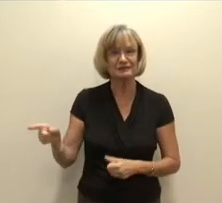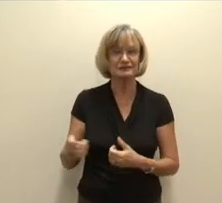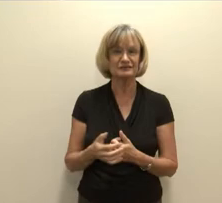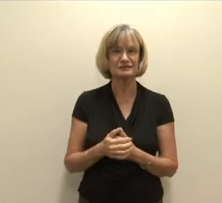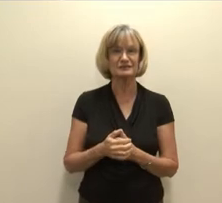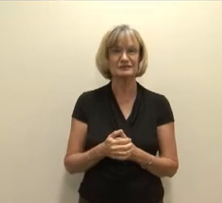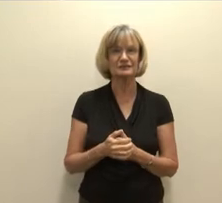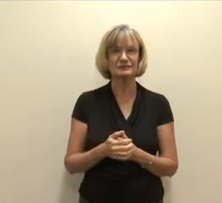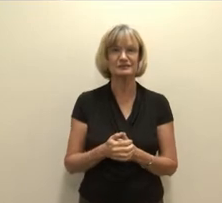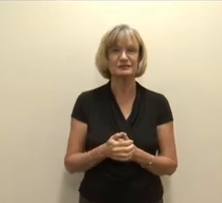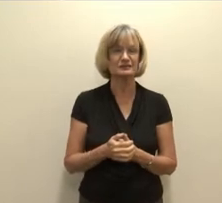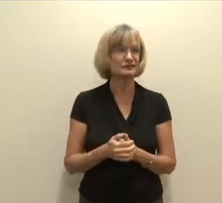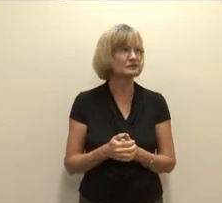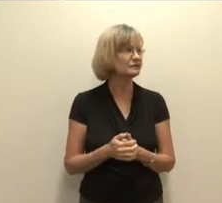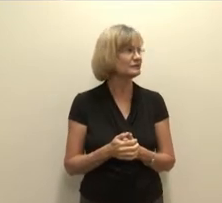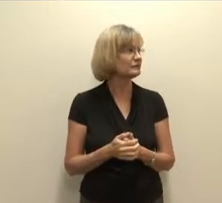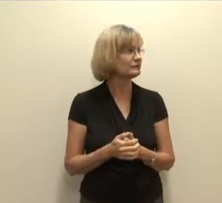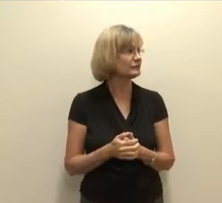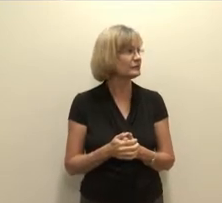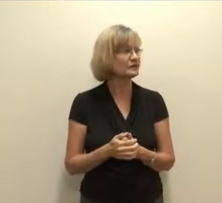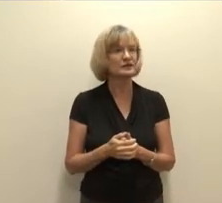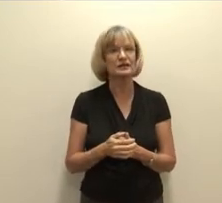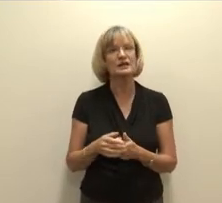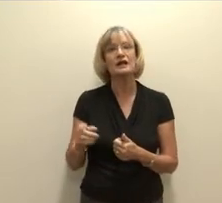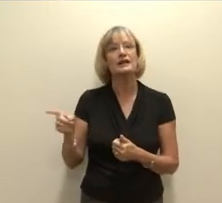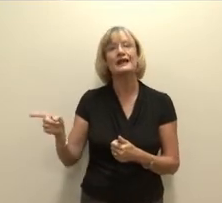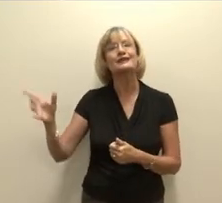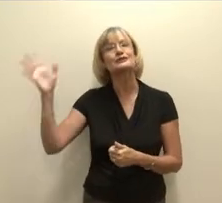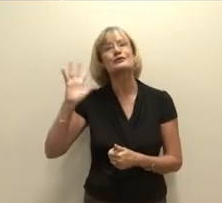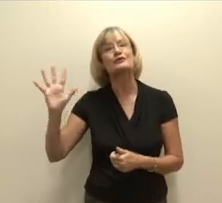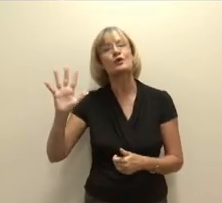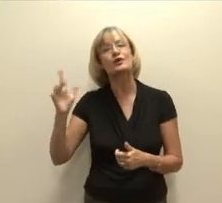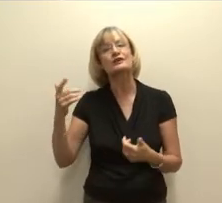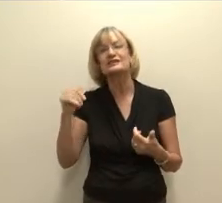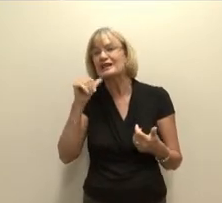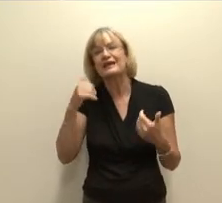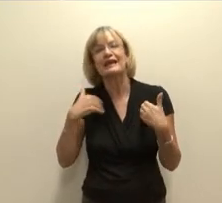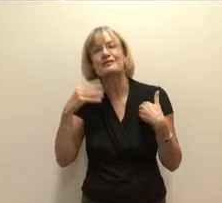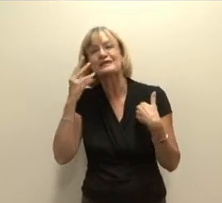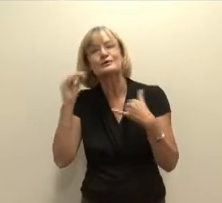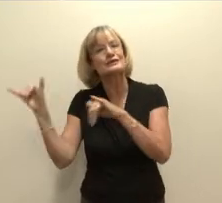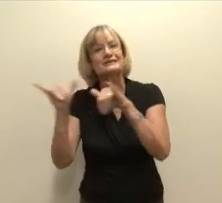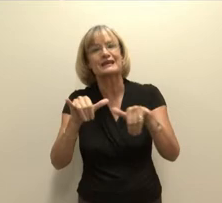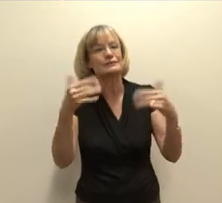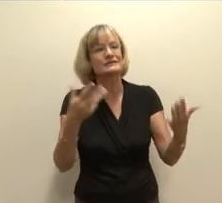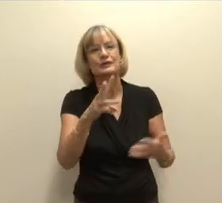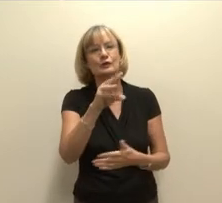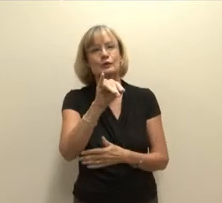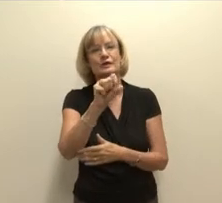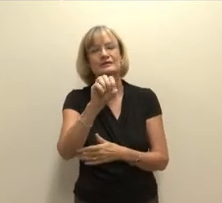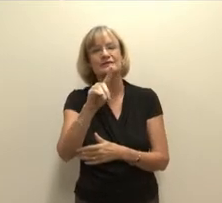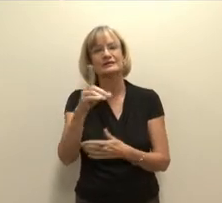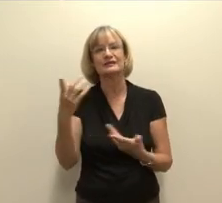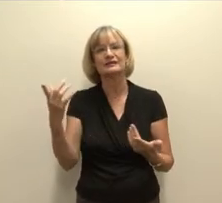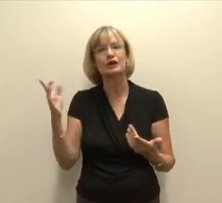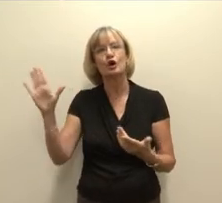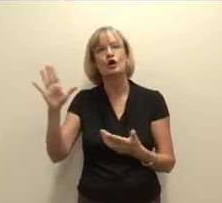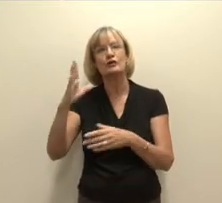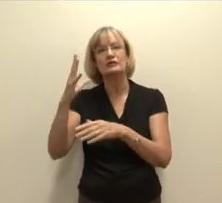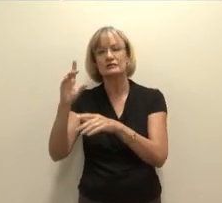under the circumstances that she's never had to deal with a district of this magnitude before.